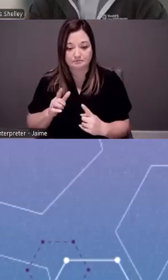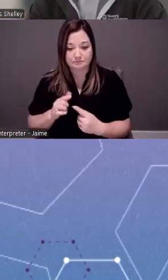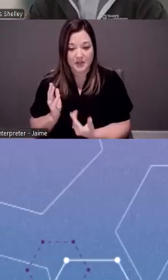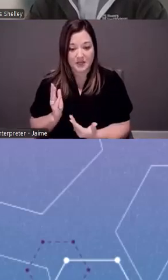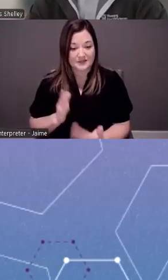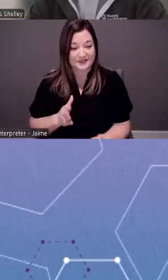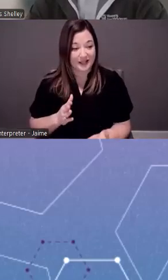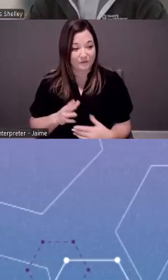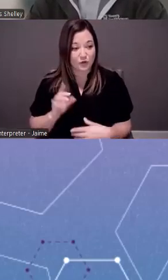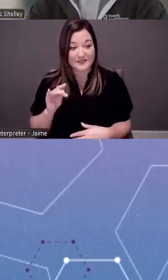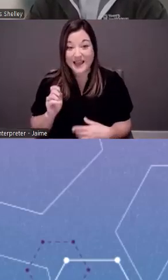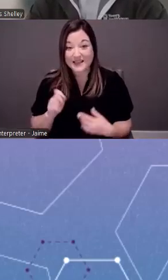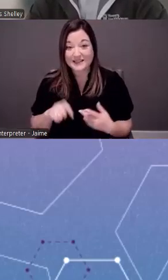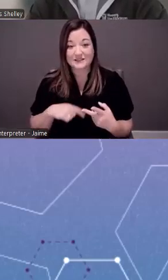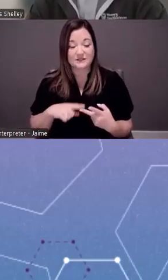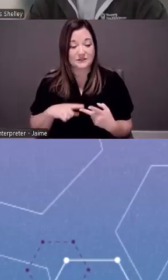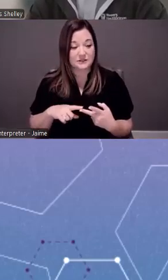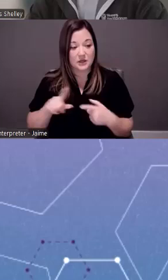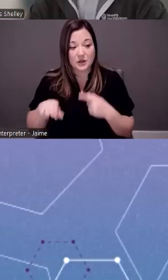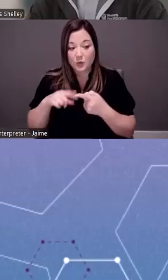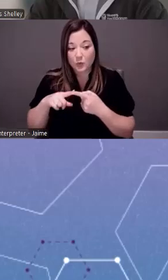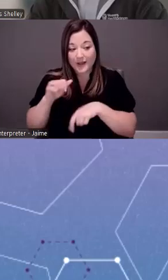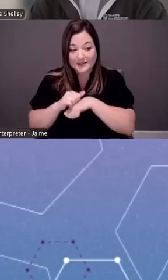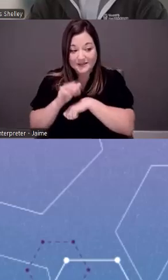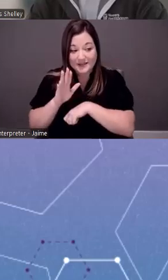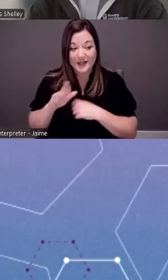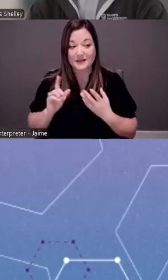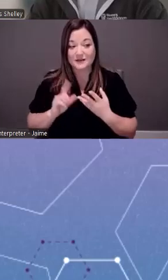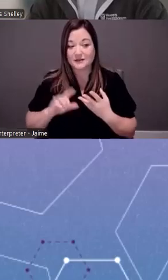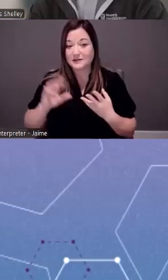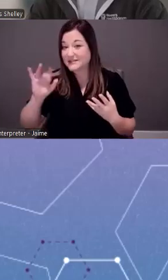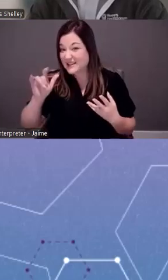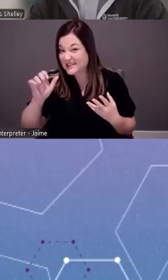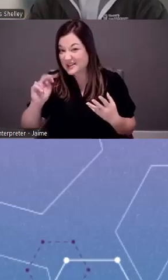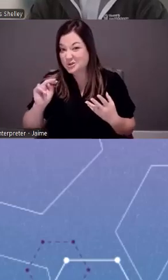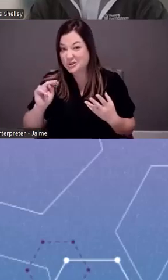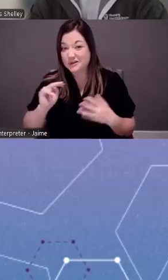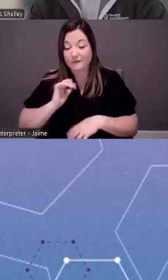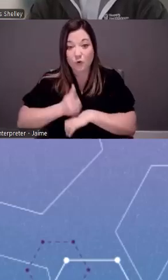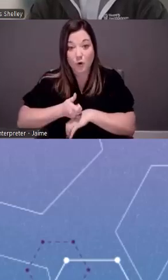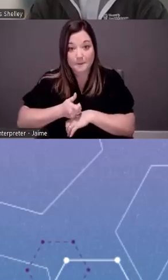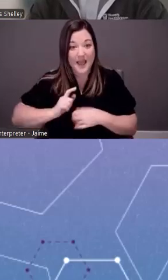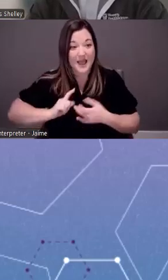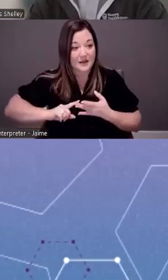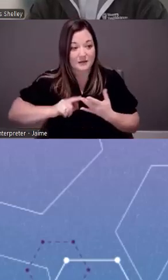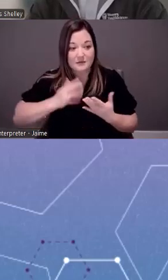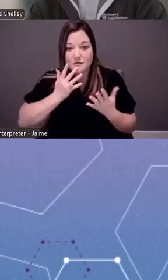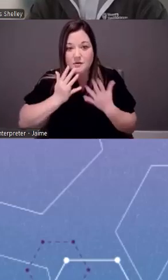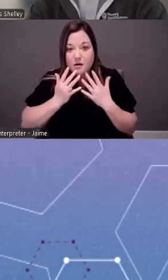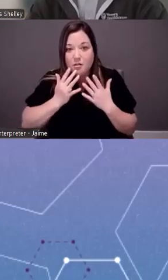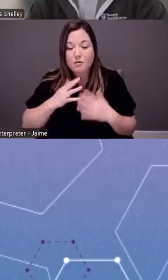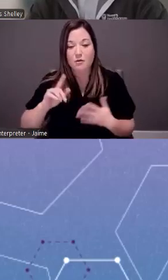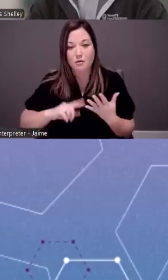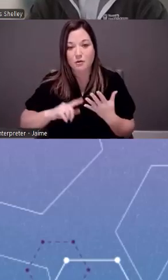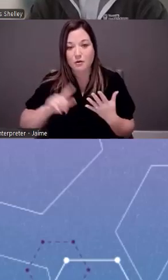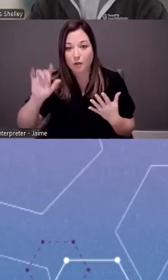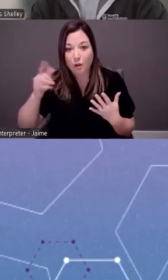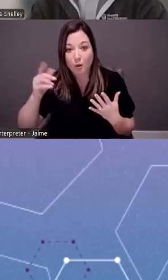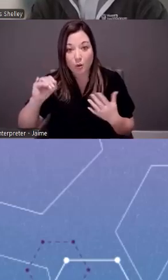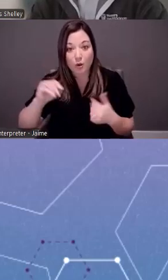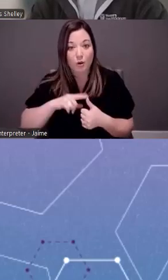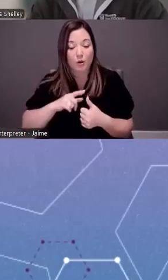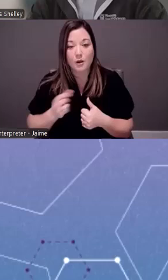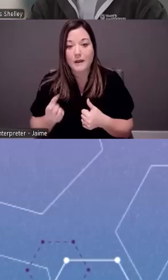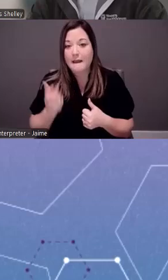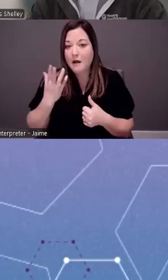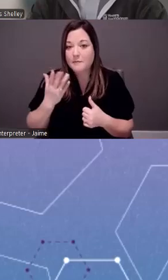the newsletter is sent, the day it's sent, the citation format, the colors, the logo, the minimum number of articles to